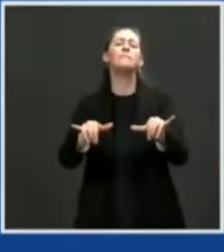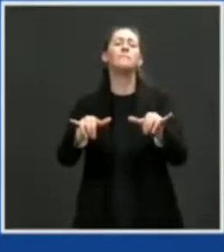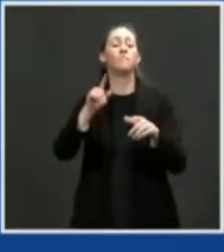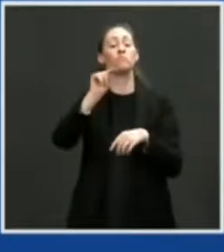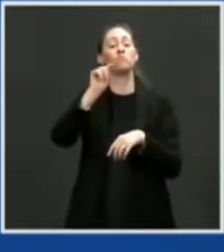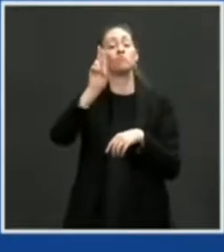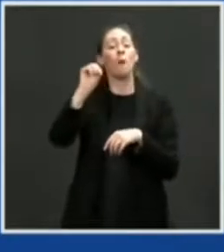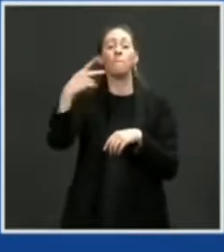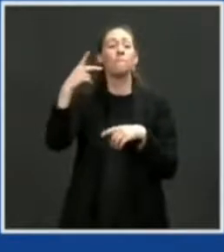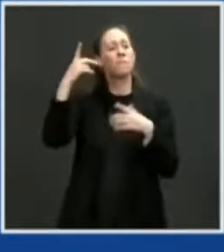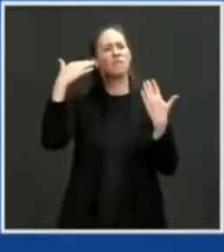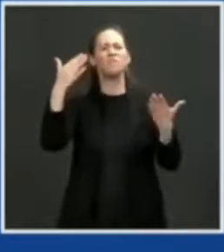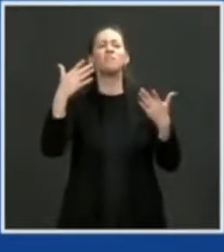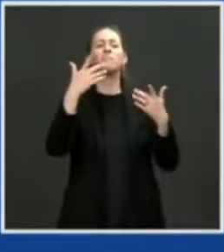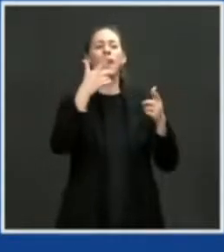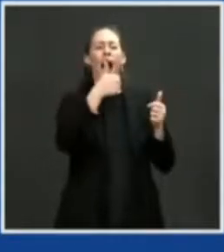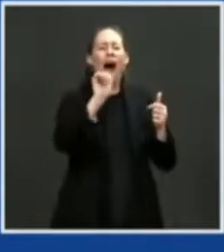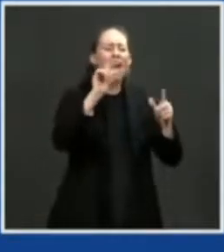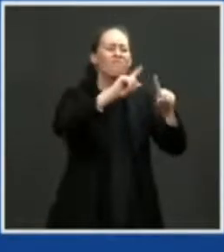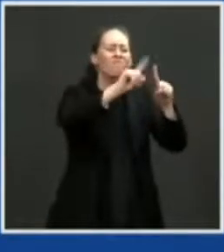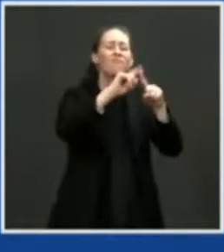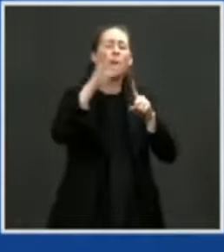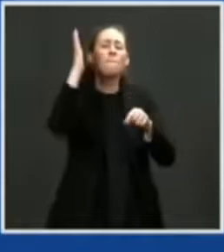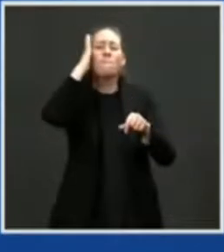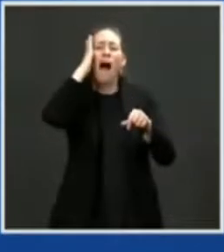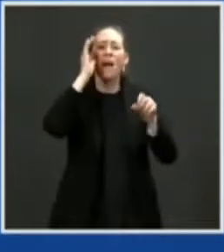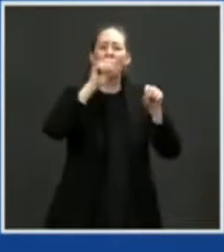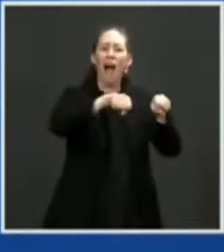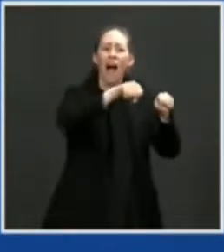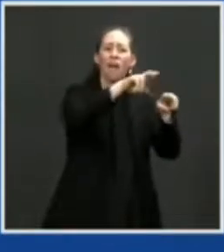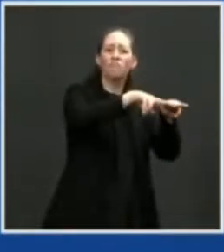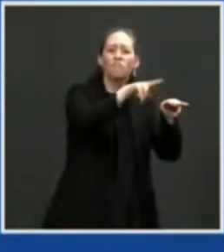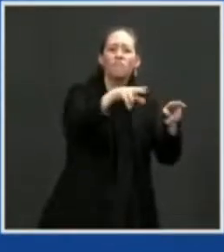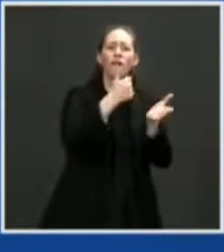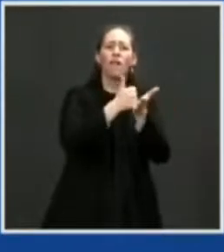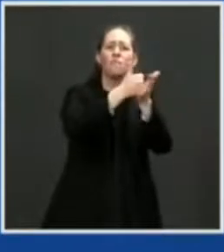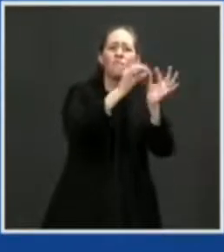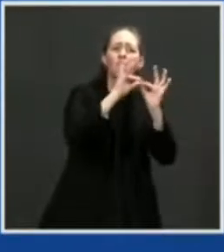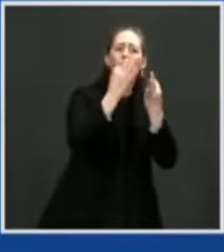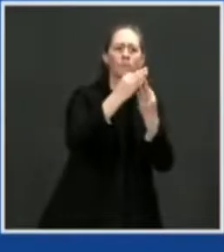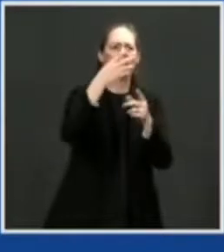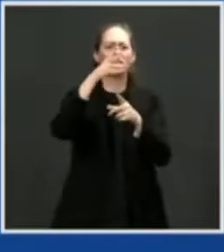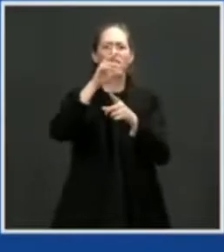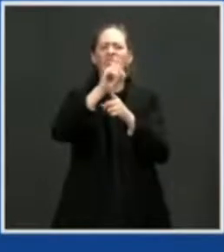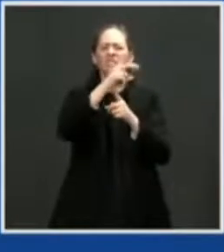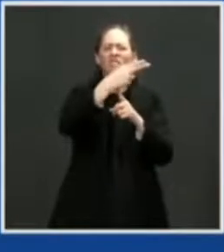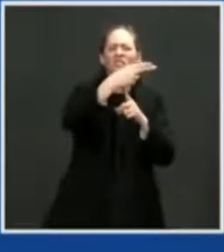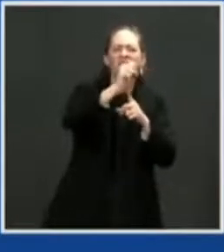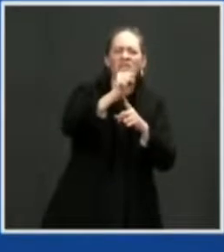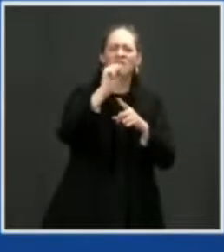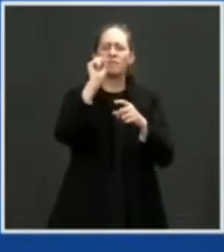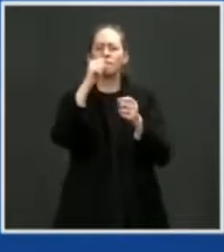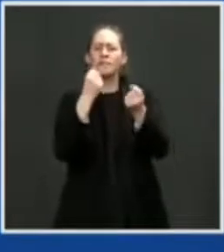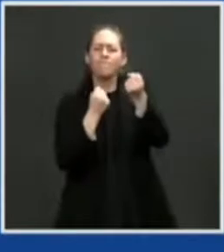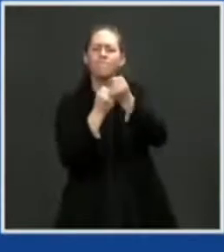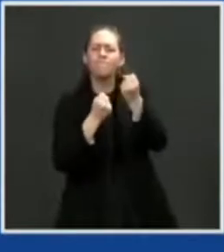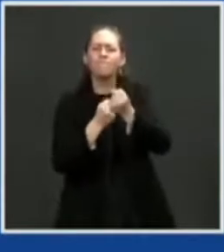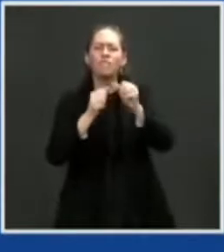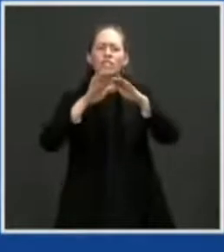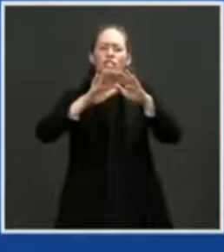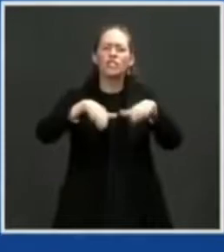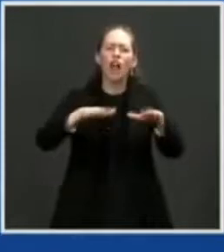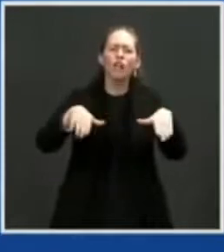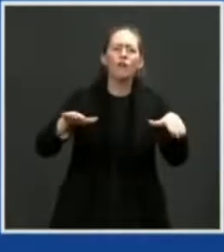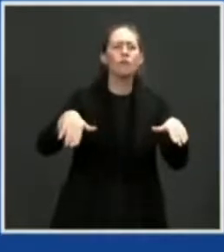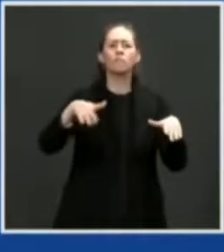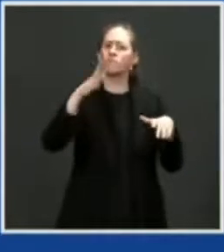did not fund HHS. Why would he shut them down? The kids in cages that we called it. Those border patrol facilities where they should not be and